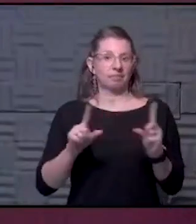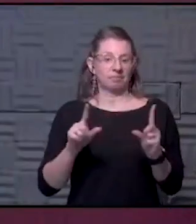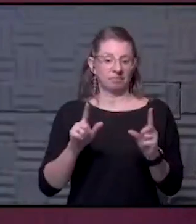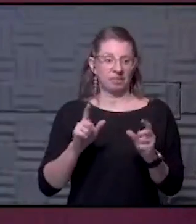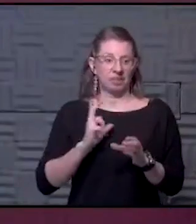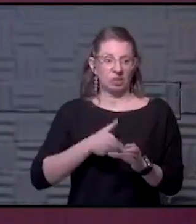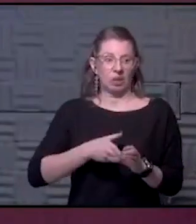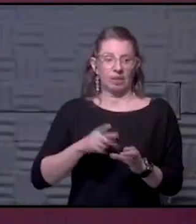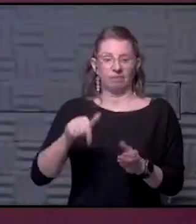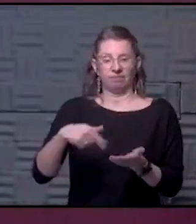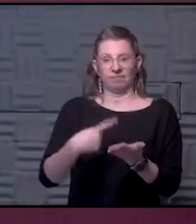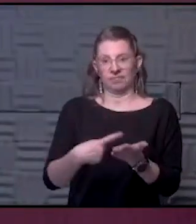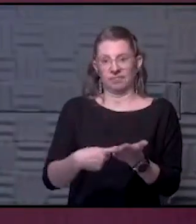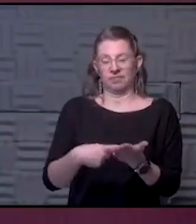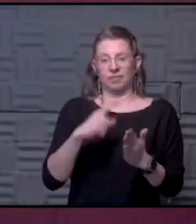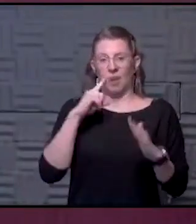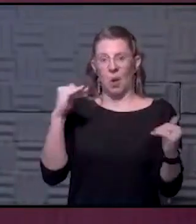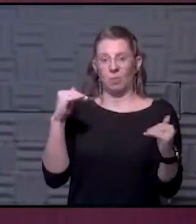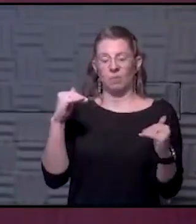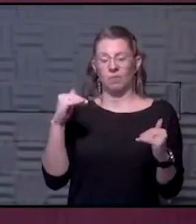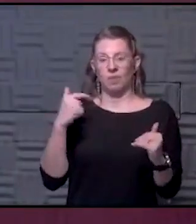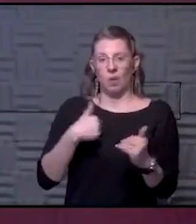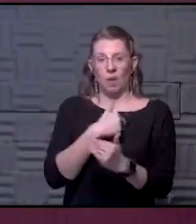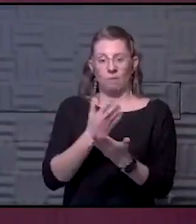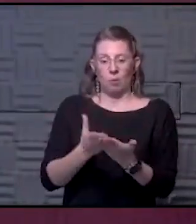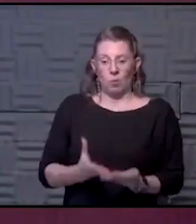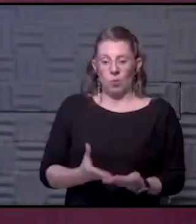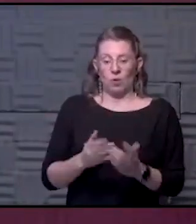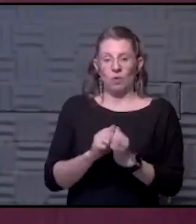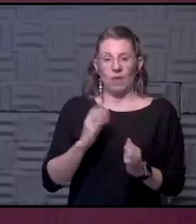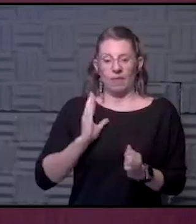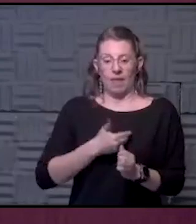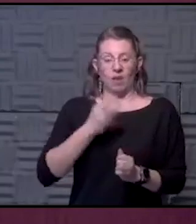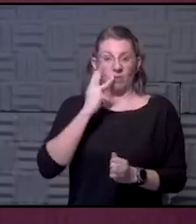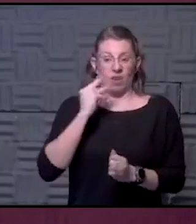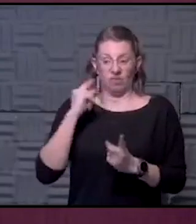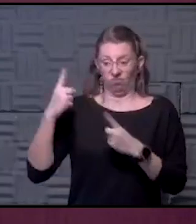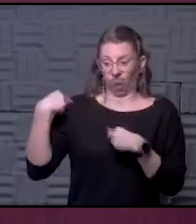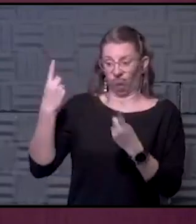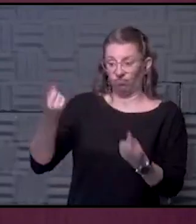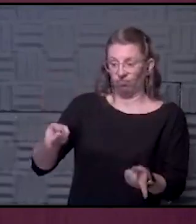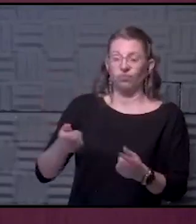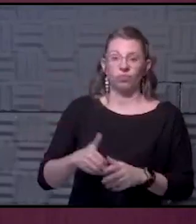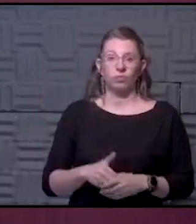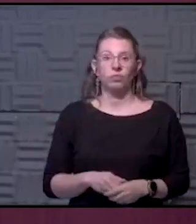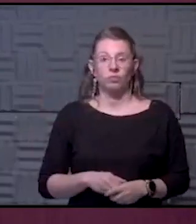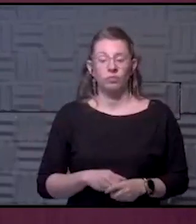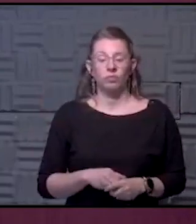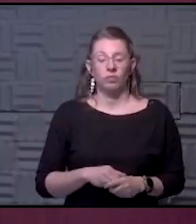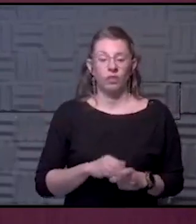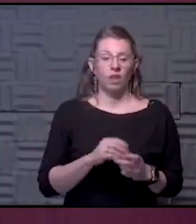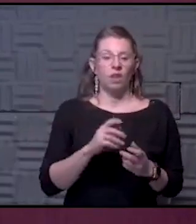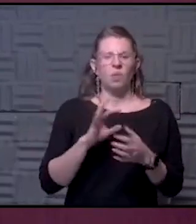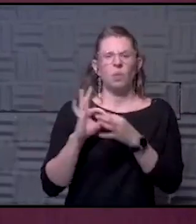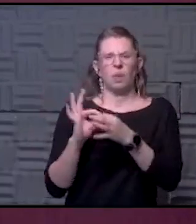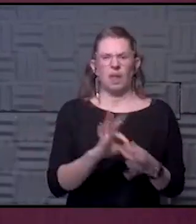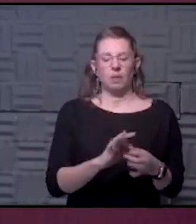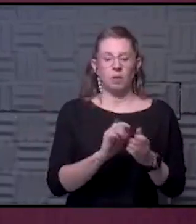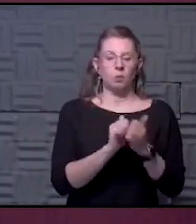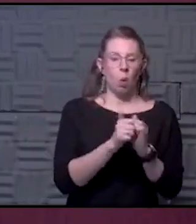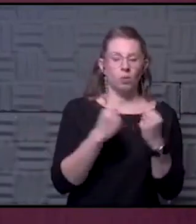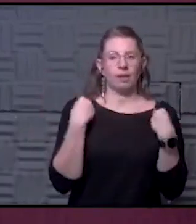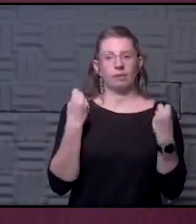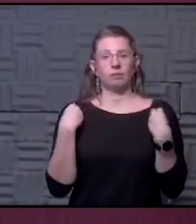one, and I'd really hope that what have proven with our experience now through this COVID pandemic and sports and exercise,